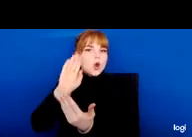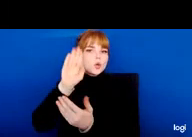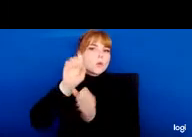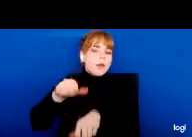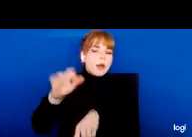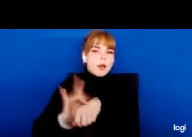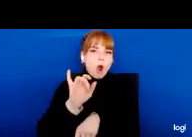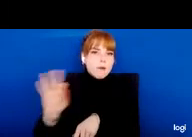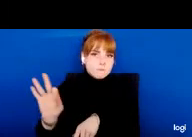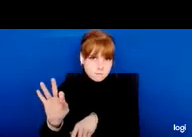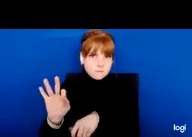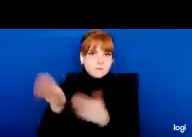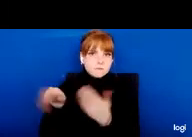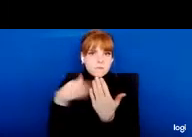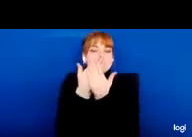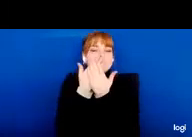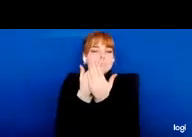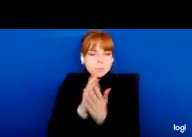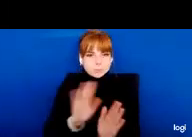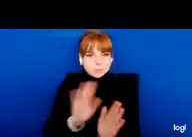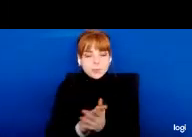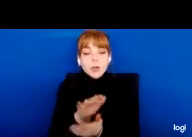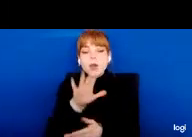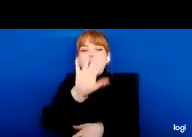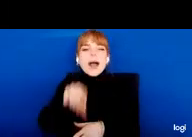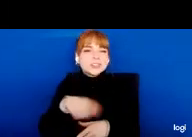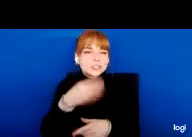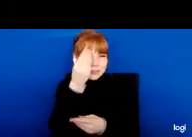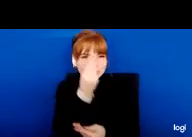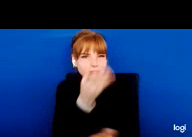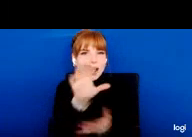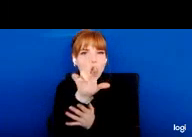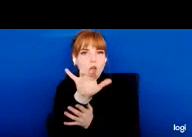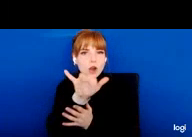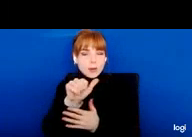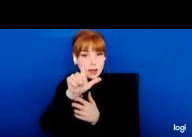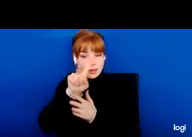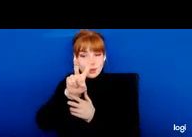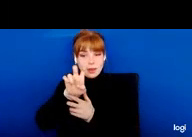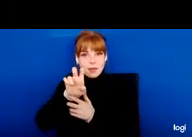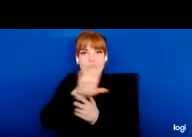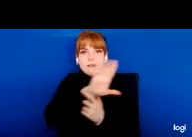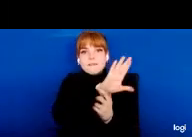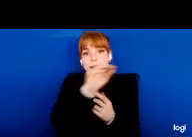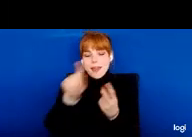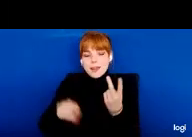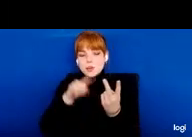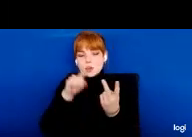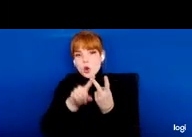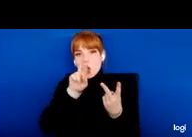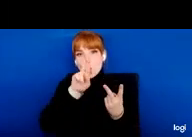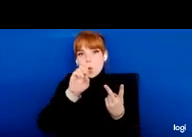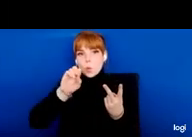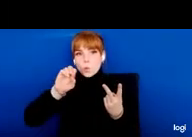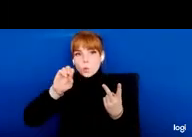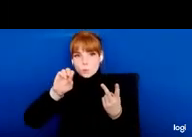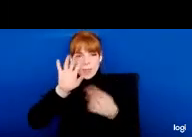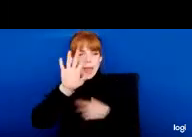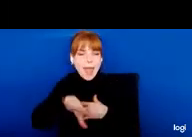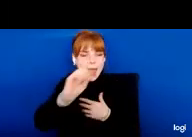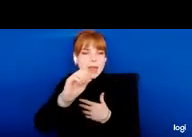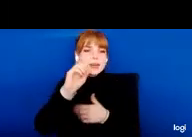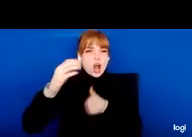a role of, I should mention, ARIA Live and role of alert basically do the same thing. And when you give something